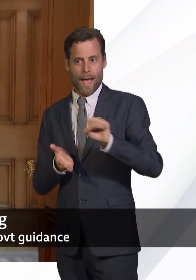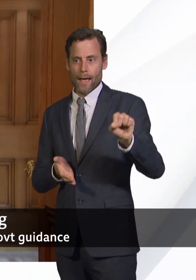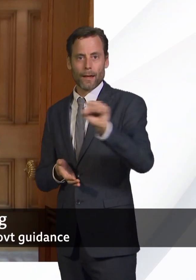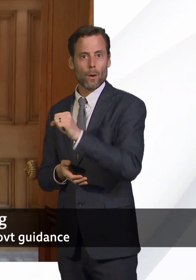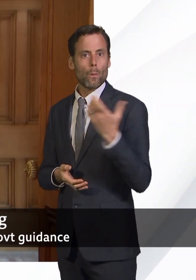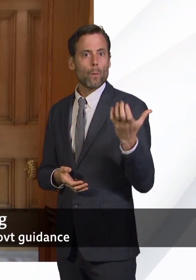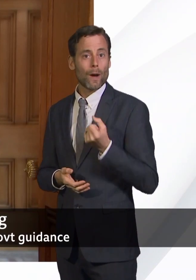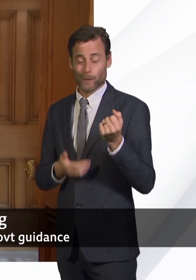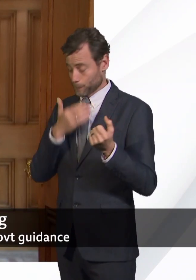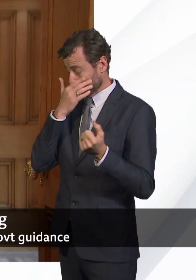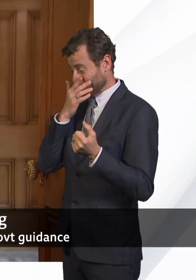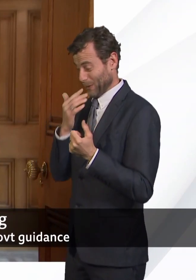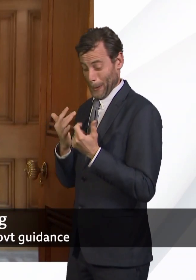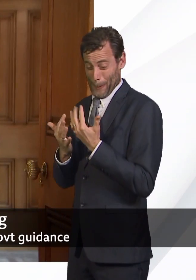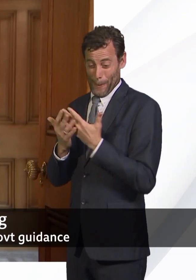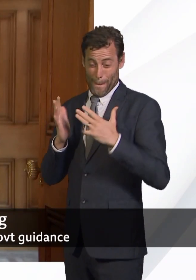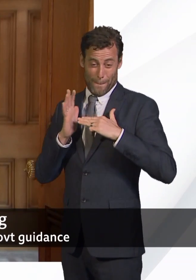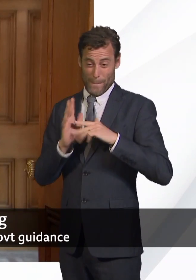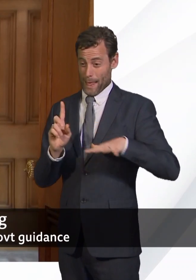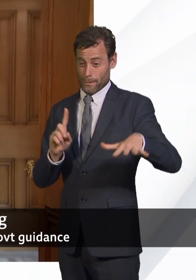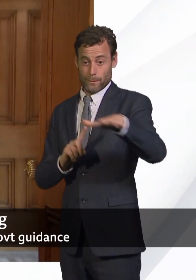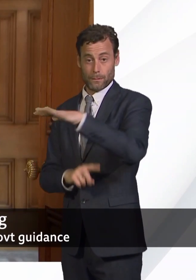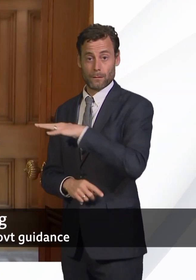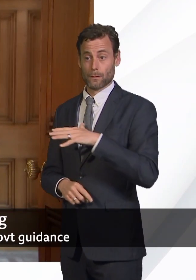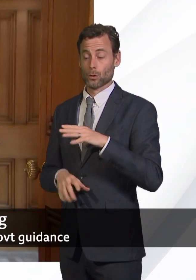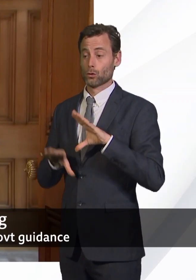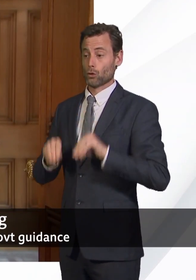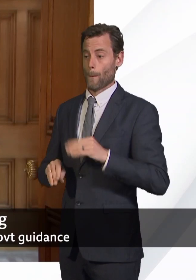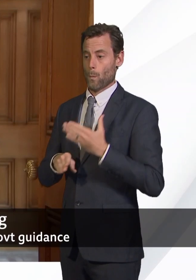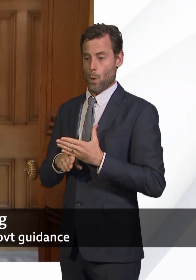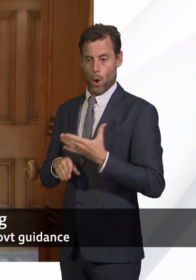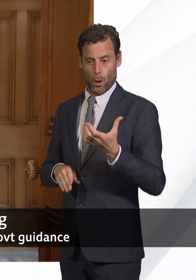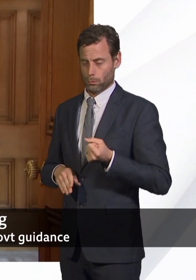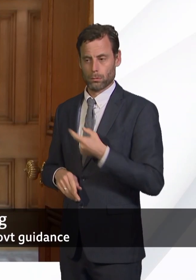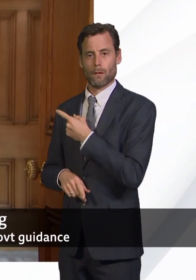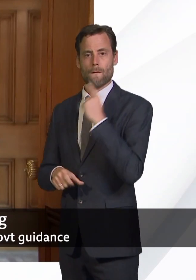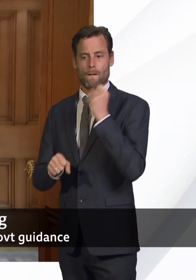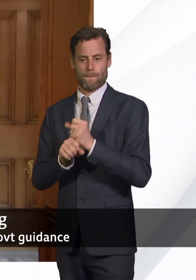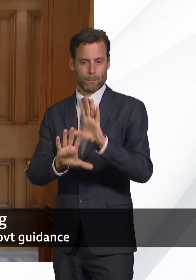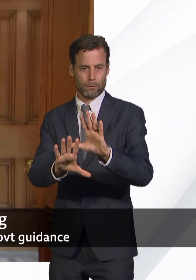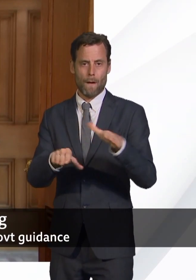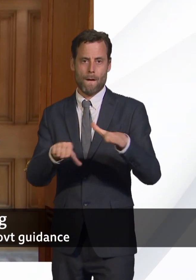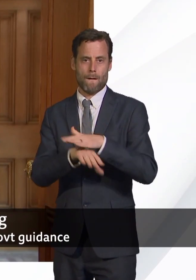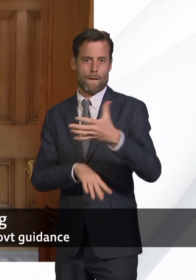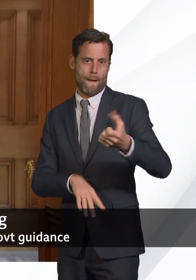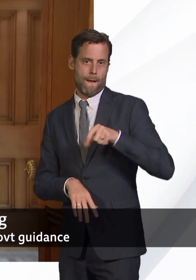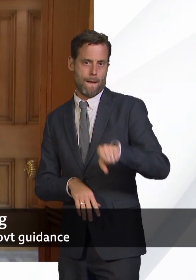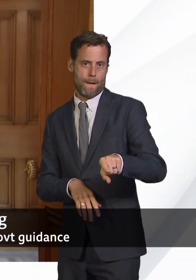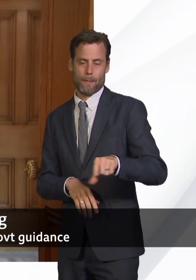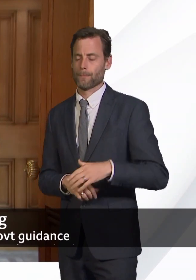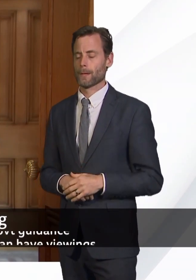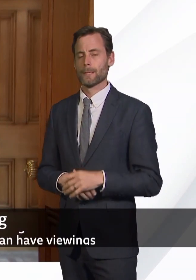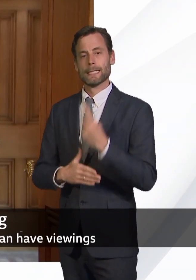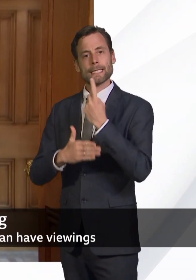of millions of our fellow citizens today, is available to some of those organisations. For those people who are